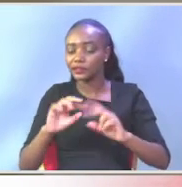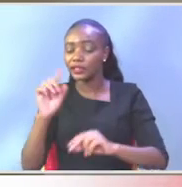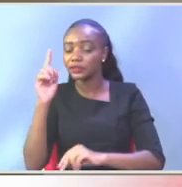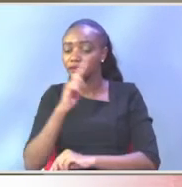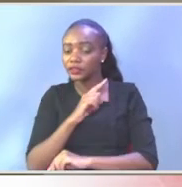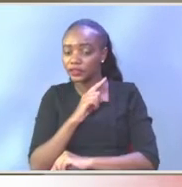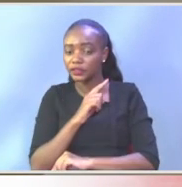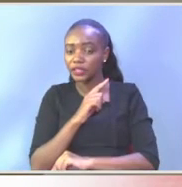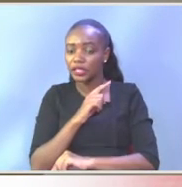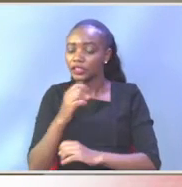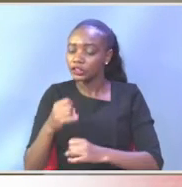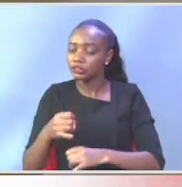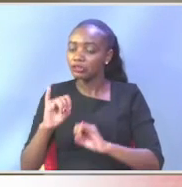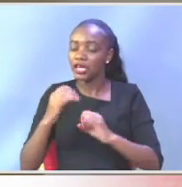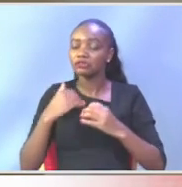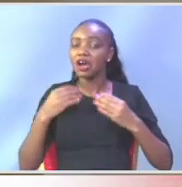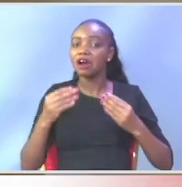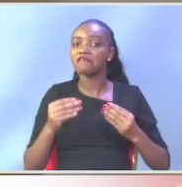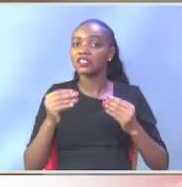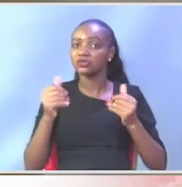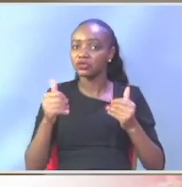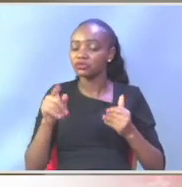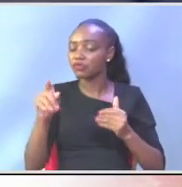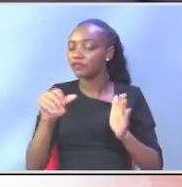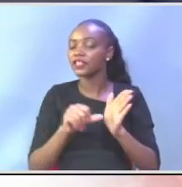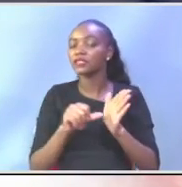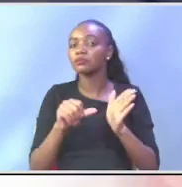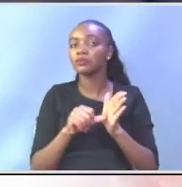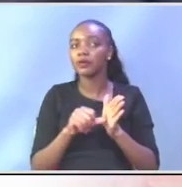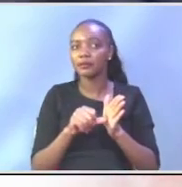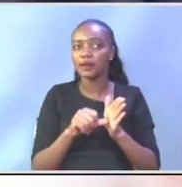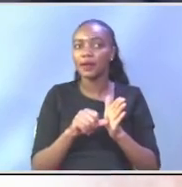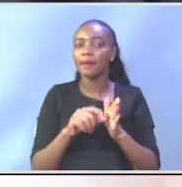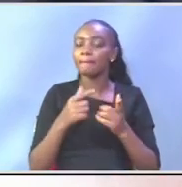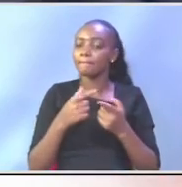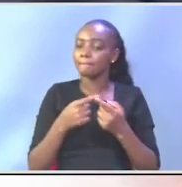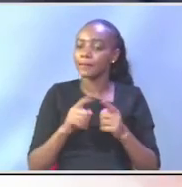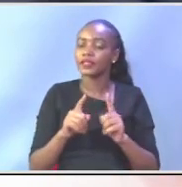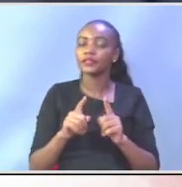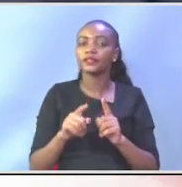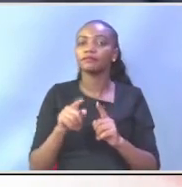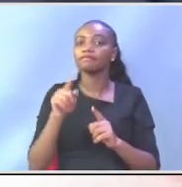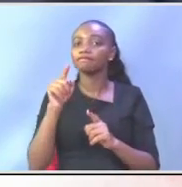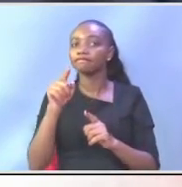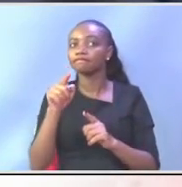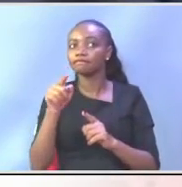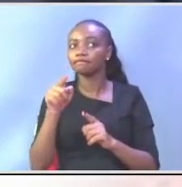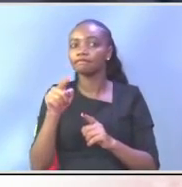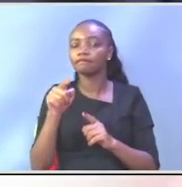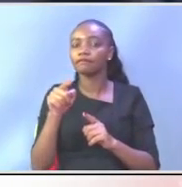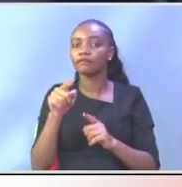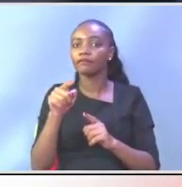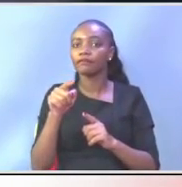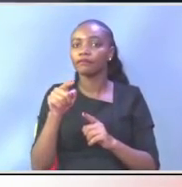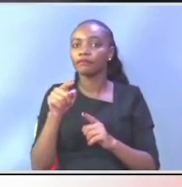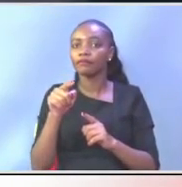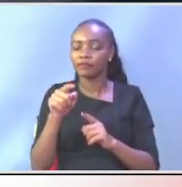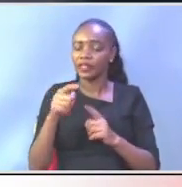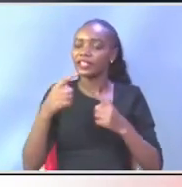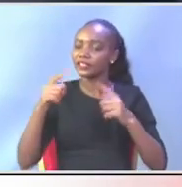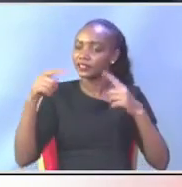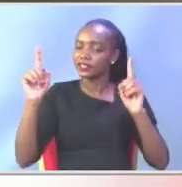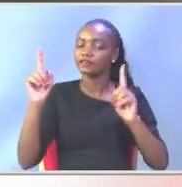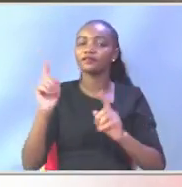kufanywa kujaribu kuleta suluhu ya kudumu kwa tatizo hili, ni upasuaji huu wa kupandikiza uume ambao umethibitishwa kuzaa